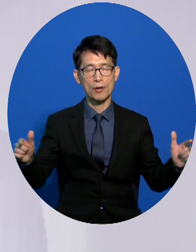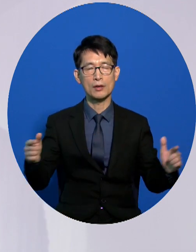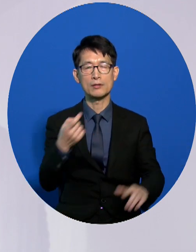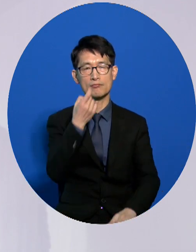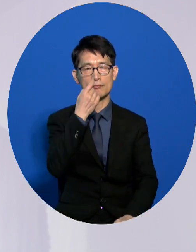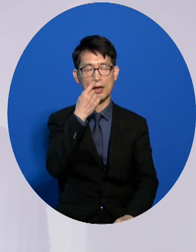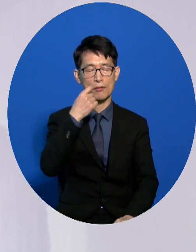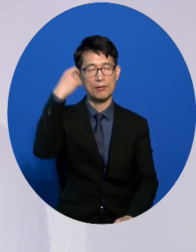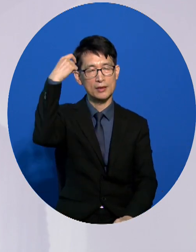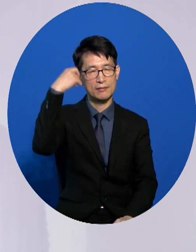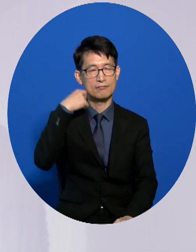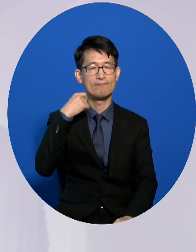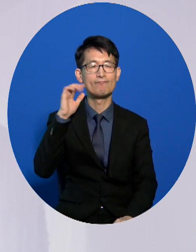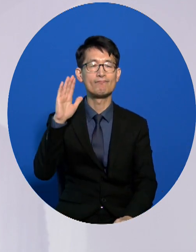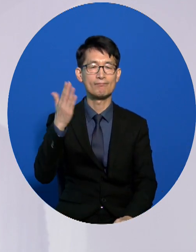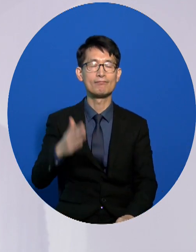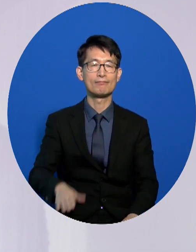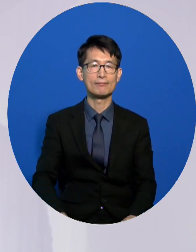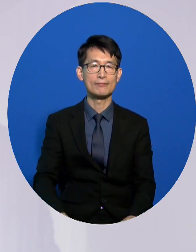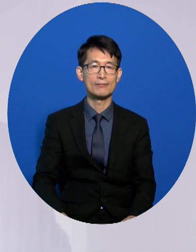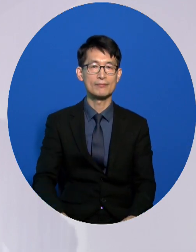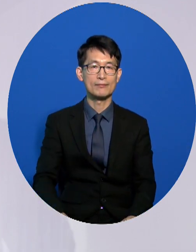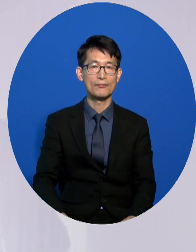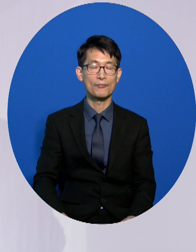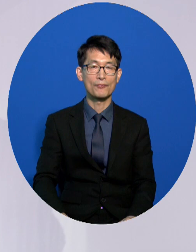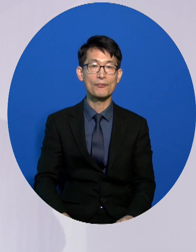able to learn much.